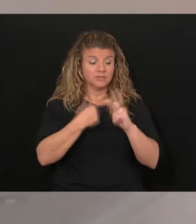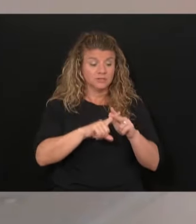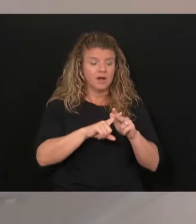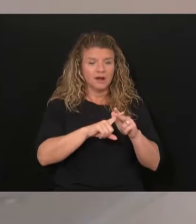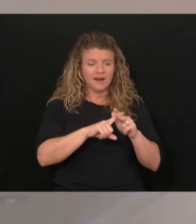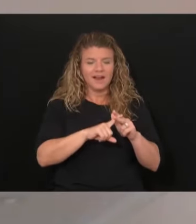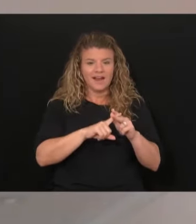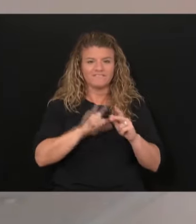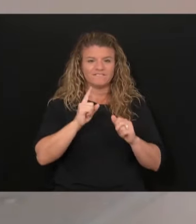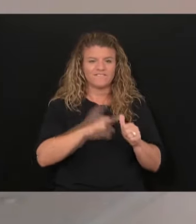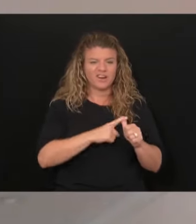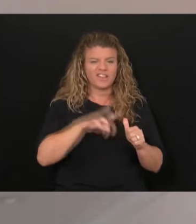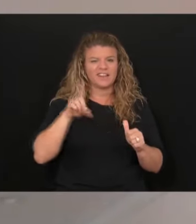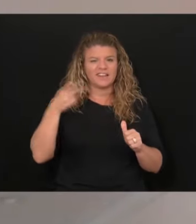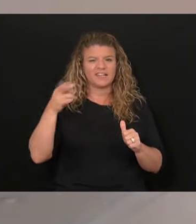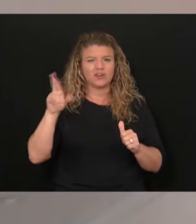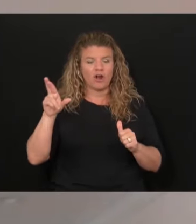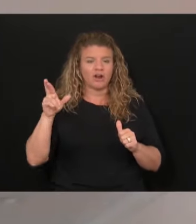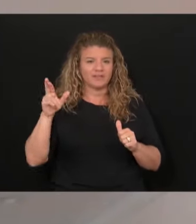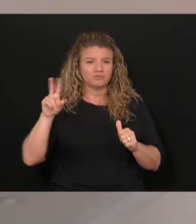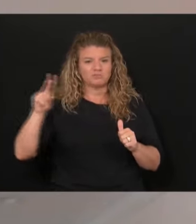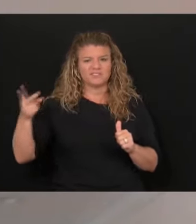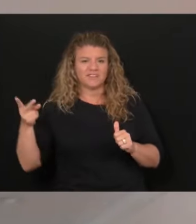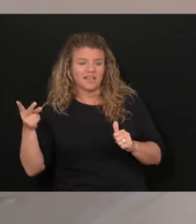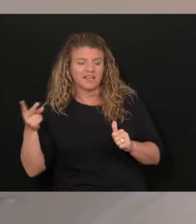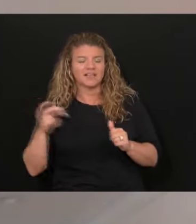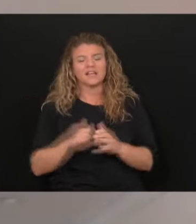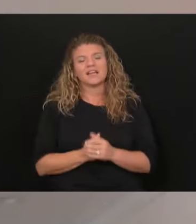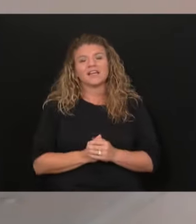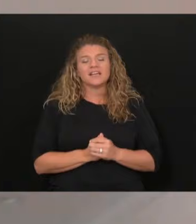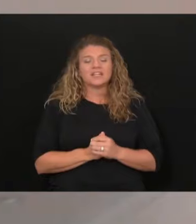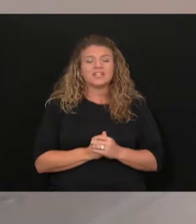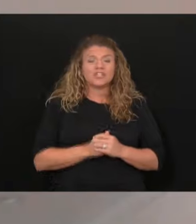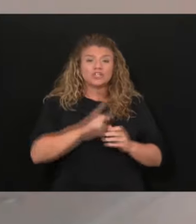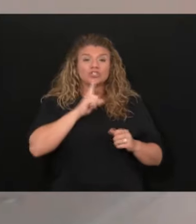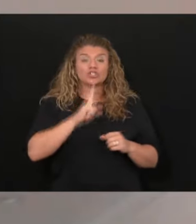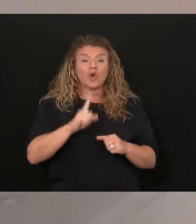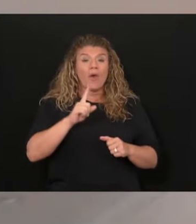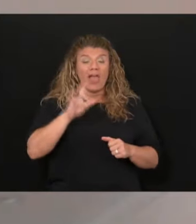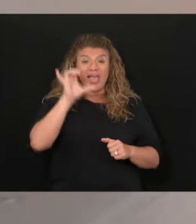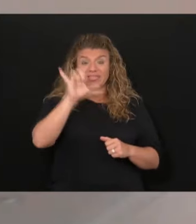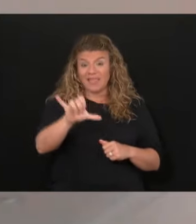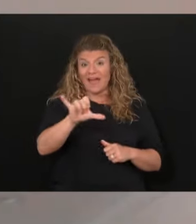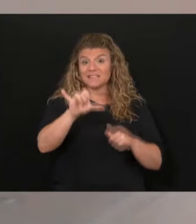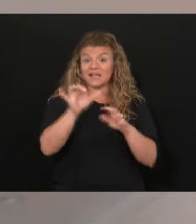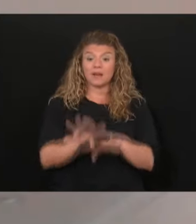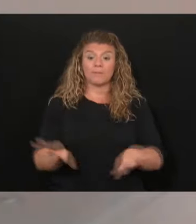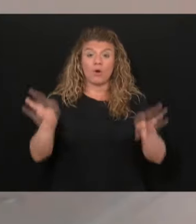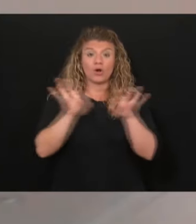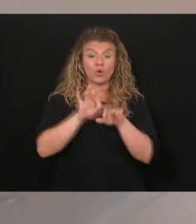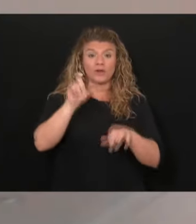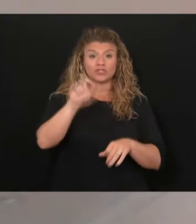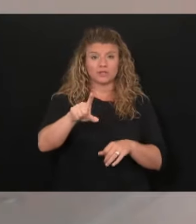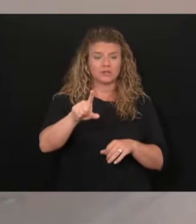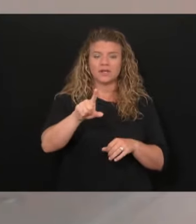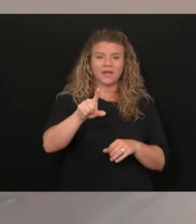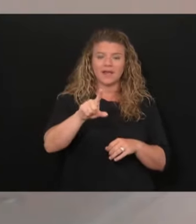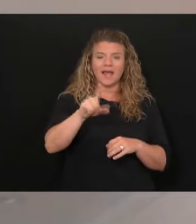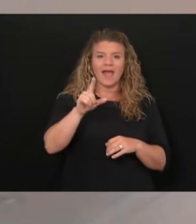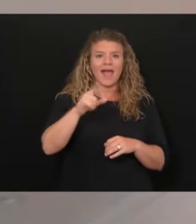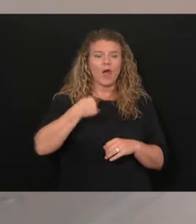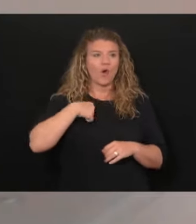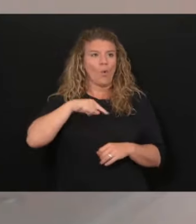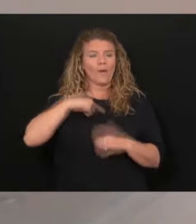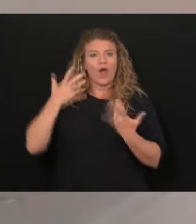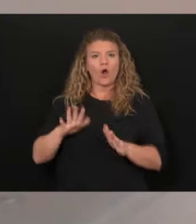in DHHR pick up the baton. So I think that's a really important question, and certainly, we